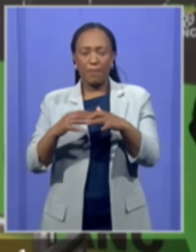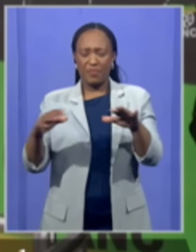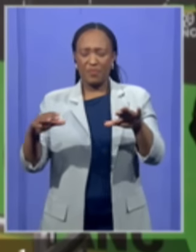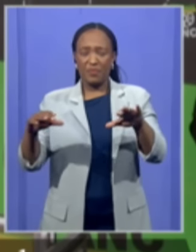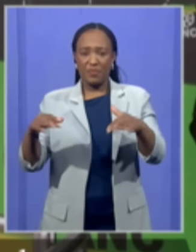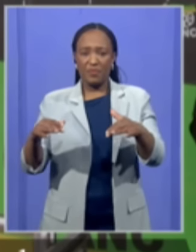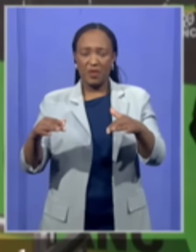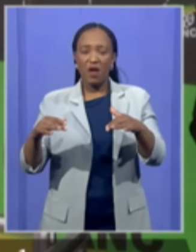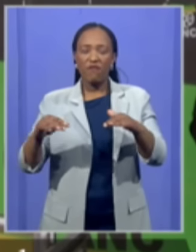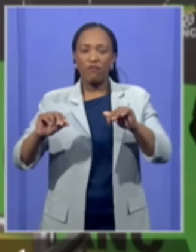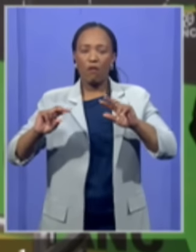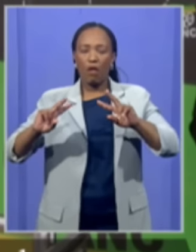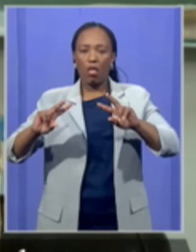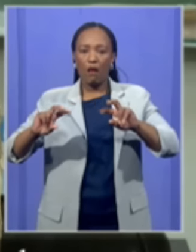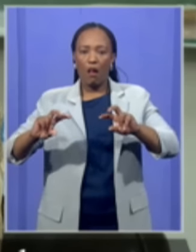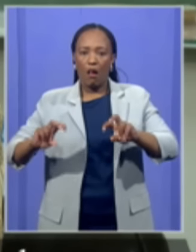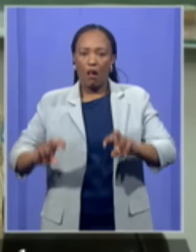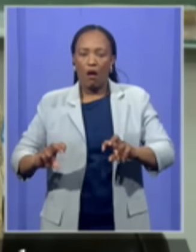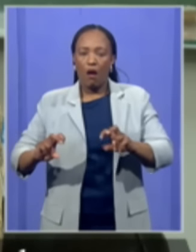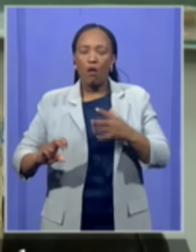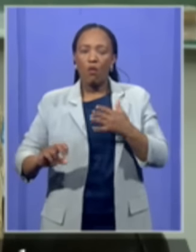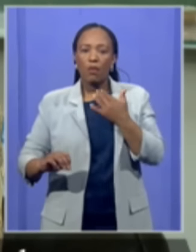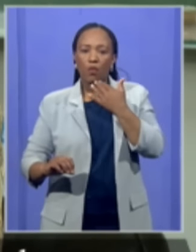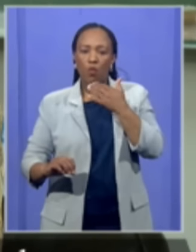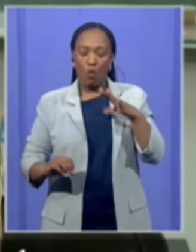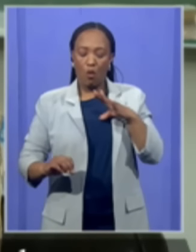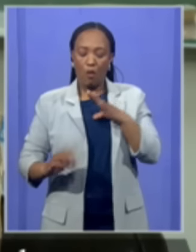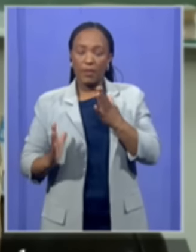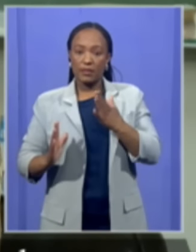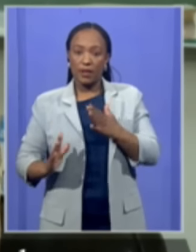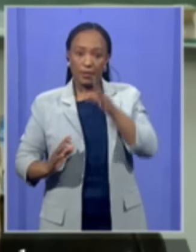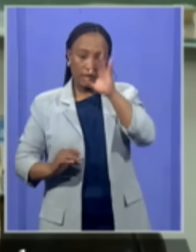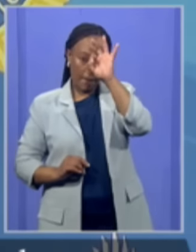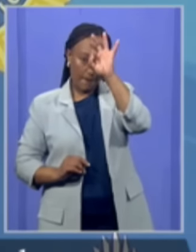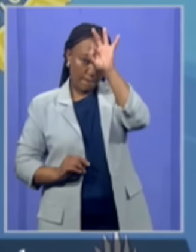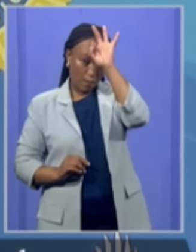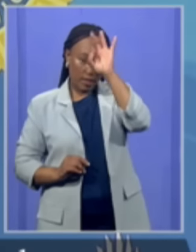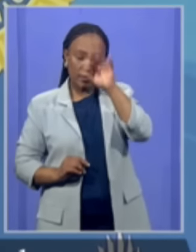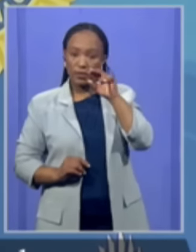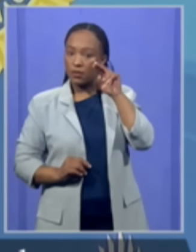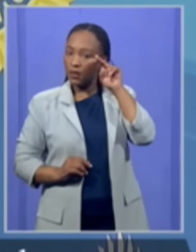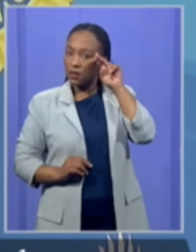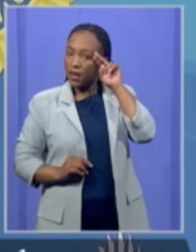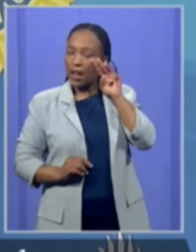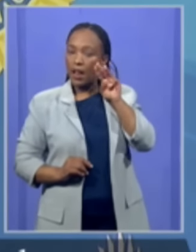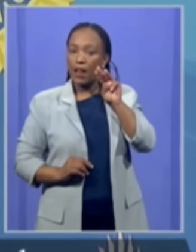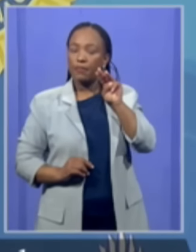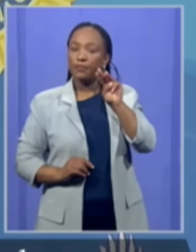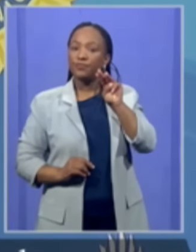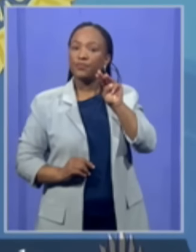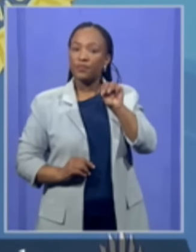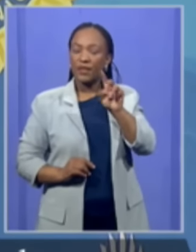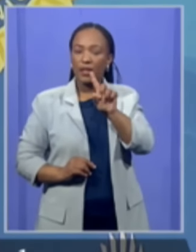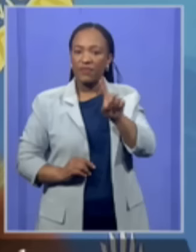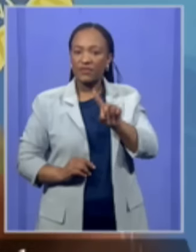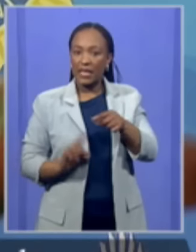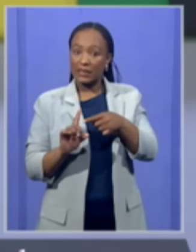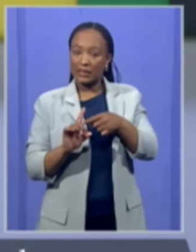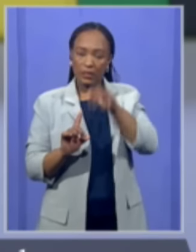botlalo menyenyetsi ya diqoso tse entsweng ke mokomishenara wa sepolesa wa province Lieutenant General Nhlanhla